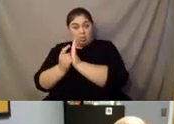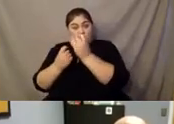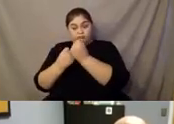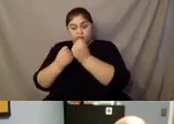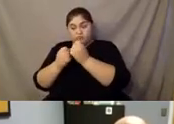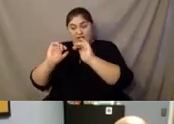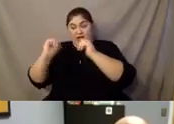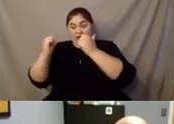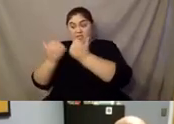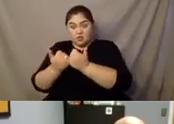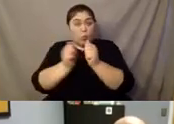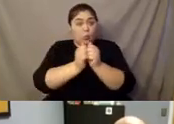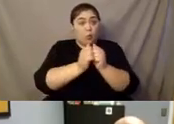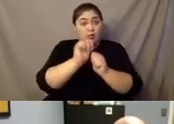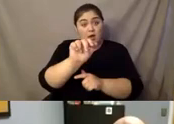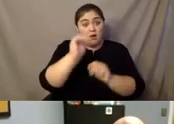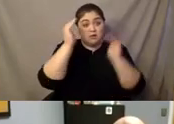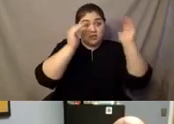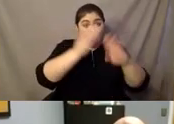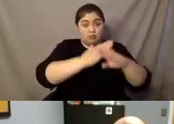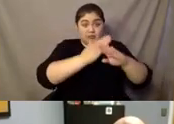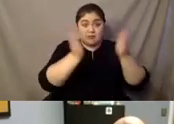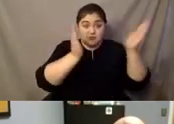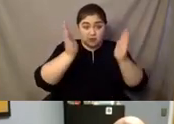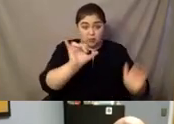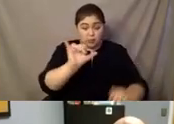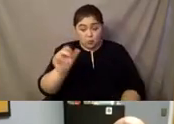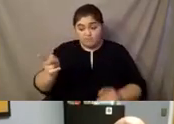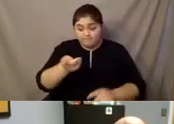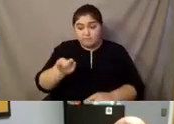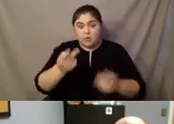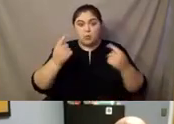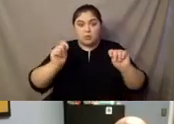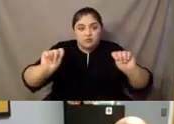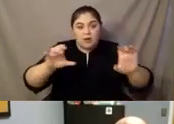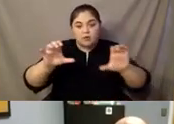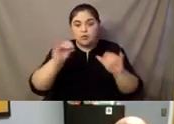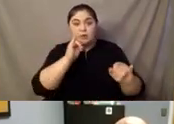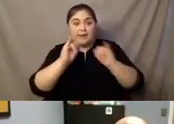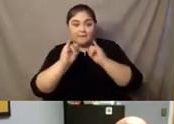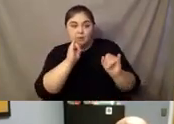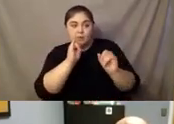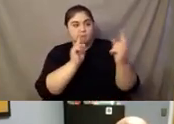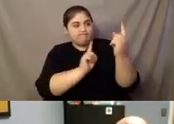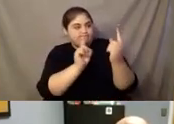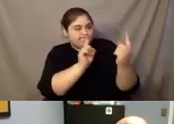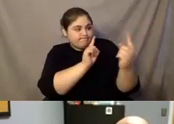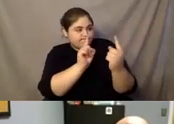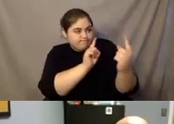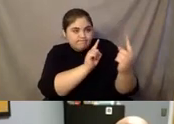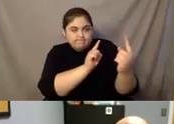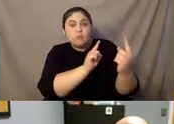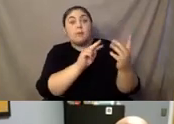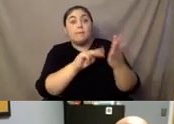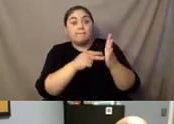with adult protective as well, we really ideally like to conduct our interviews in person. And so it allows people to